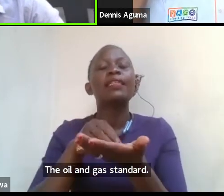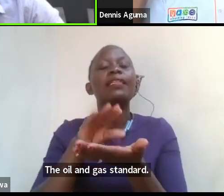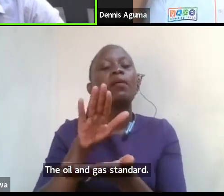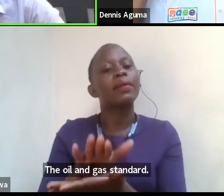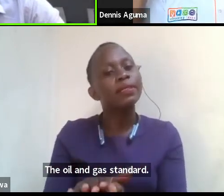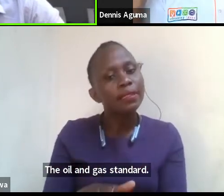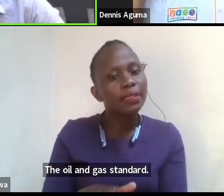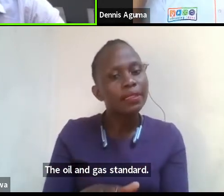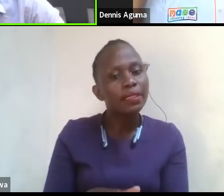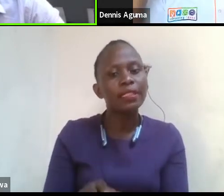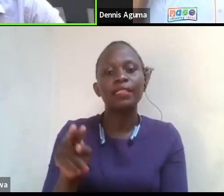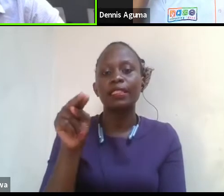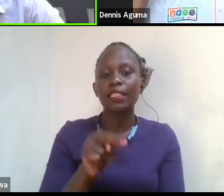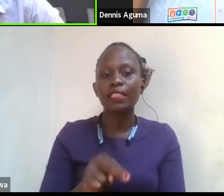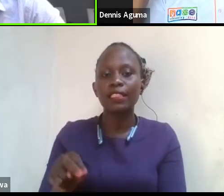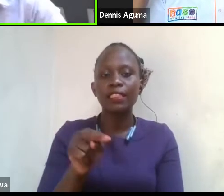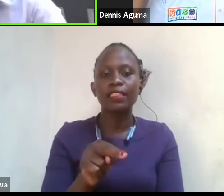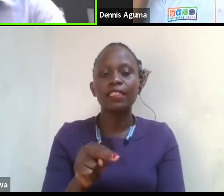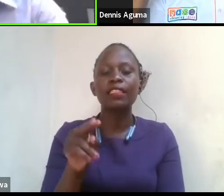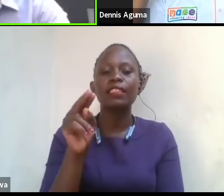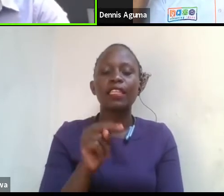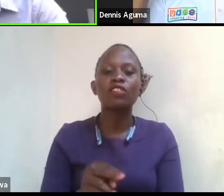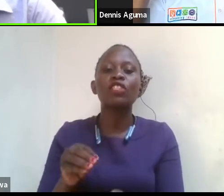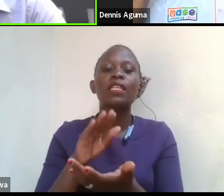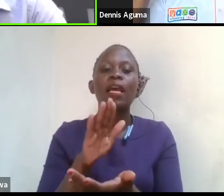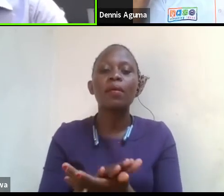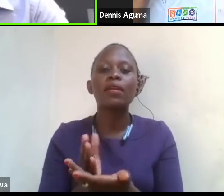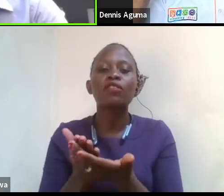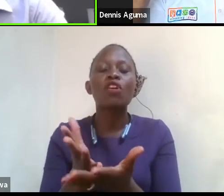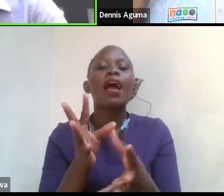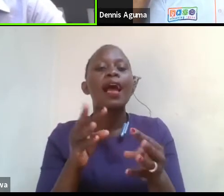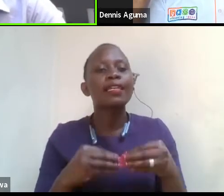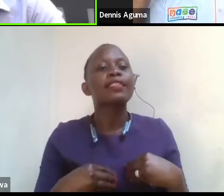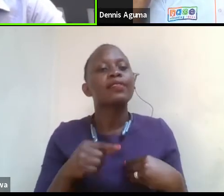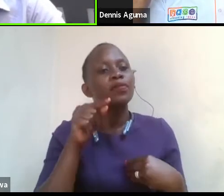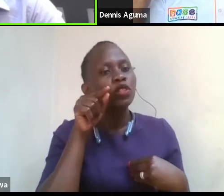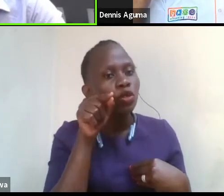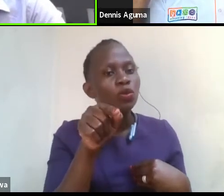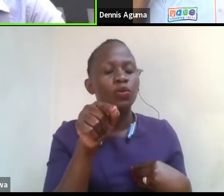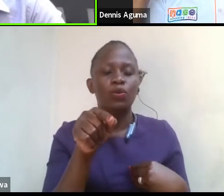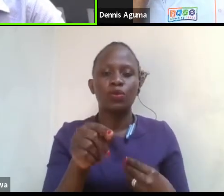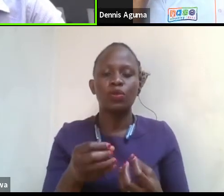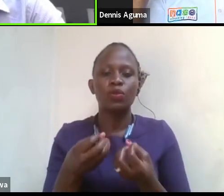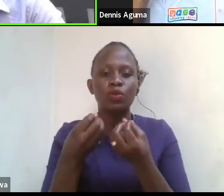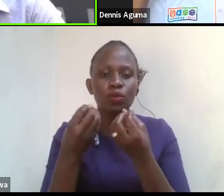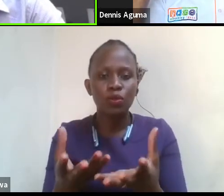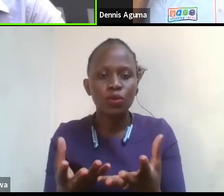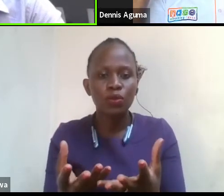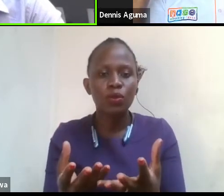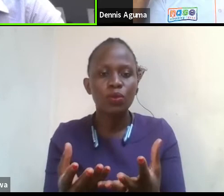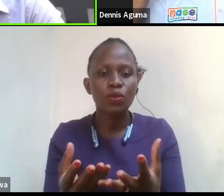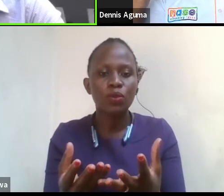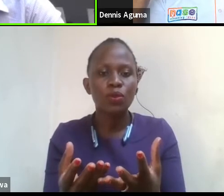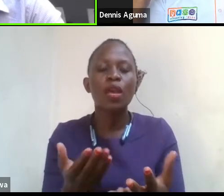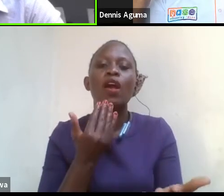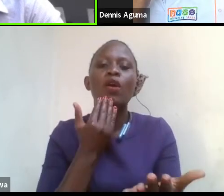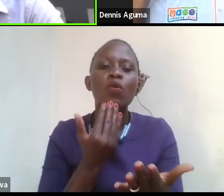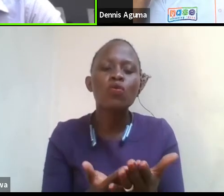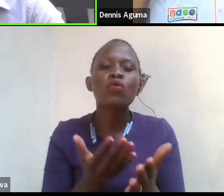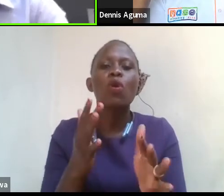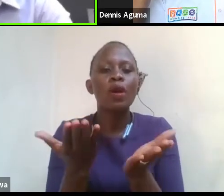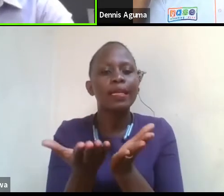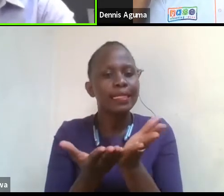national supplier database will allow you to be able to provide a good or service to the oil